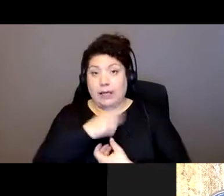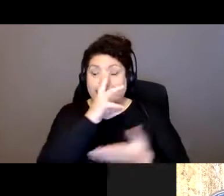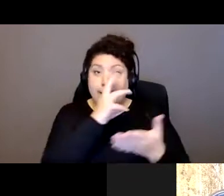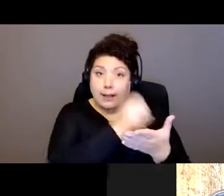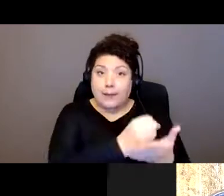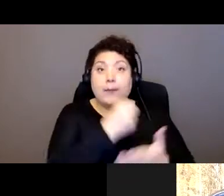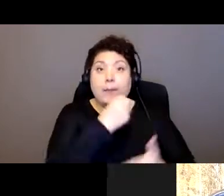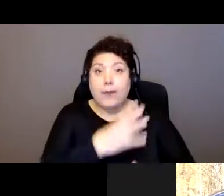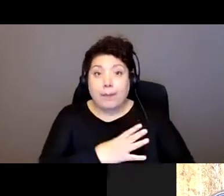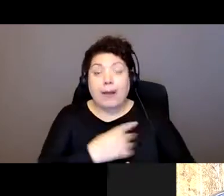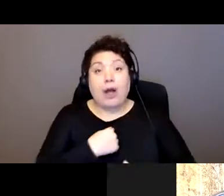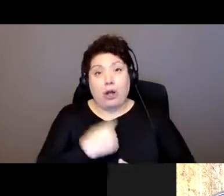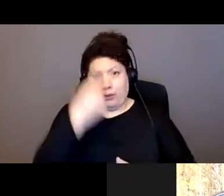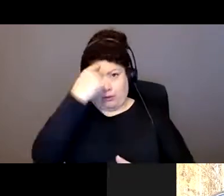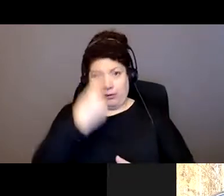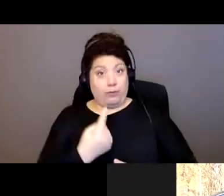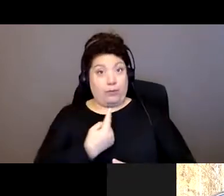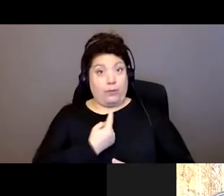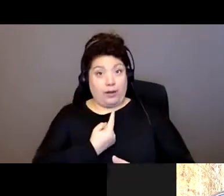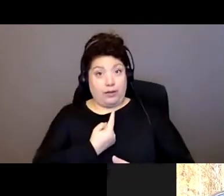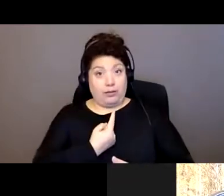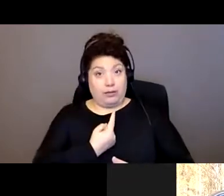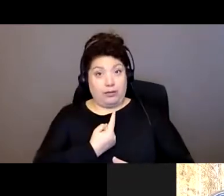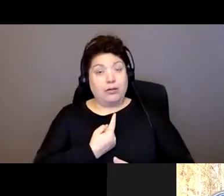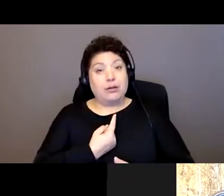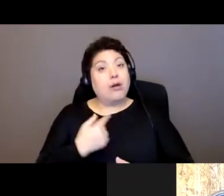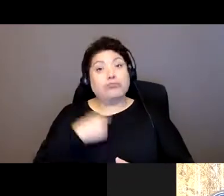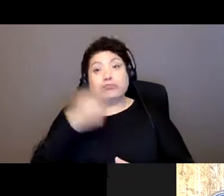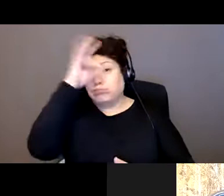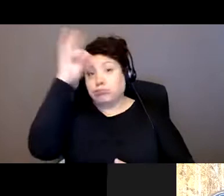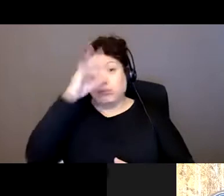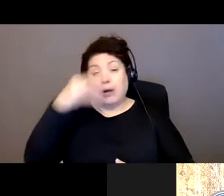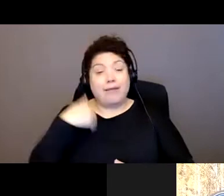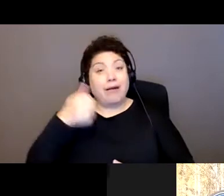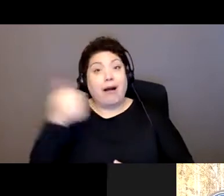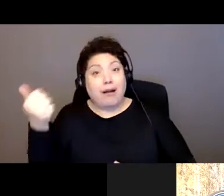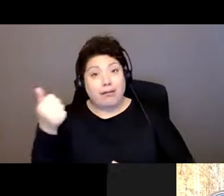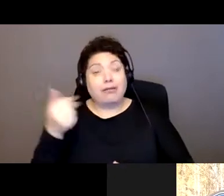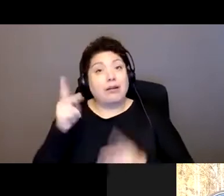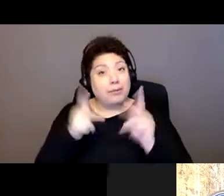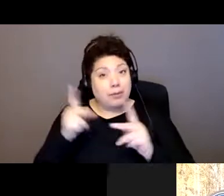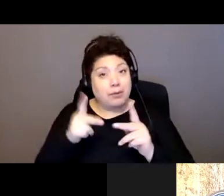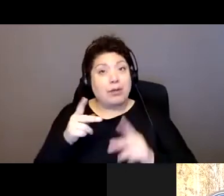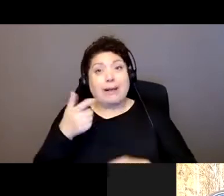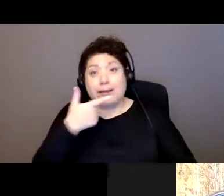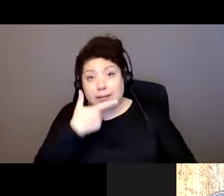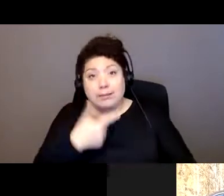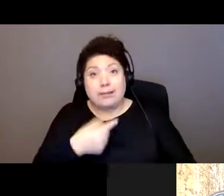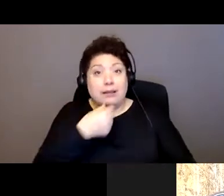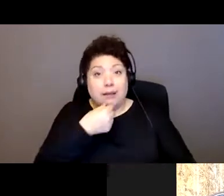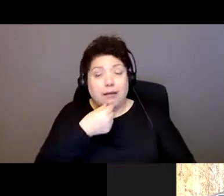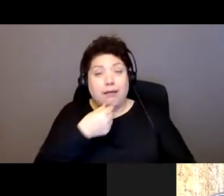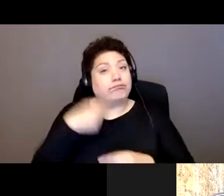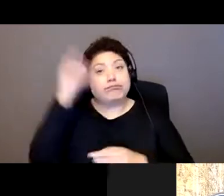was born that way. I didn't know there was other people before I met lesbians and gays. I always felt